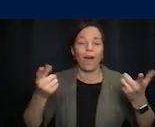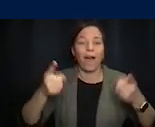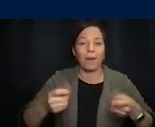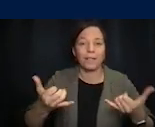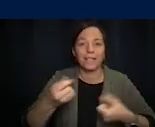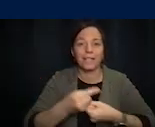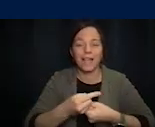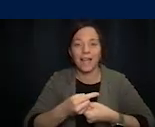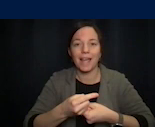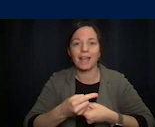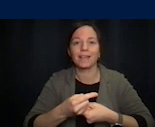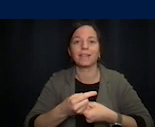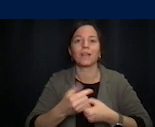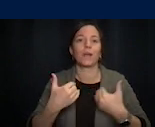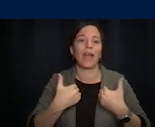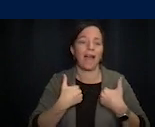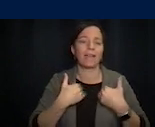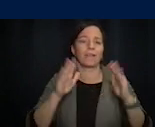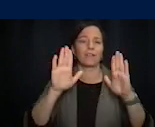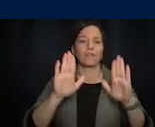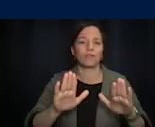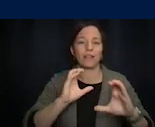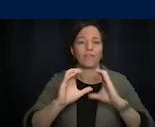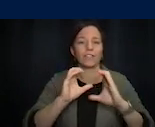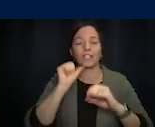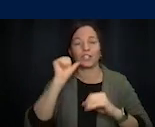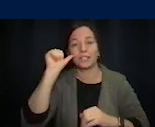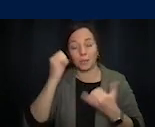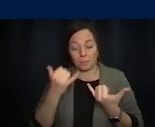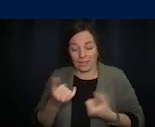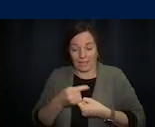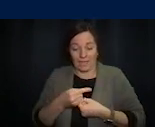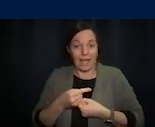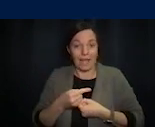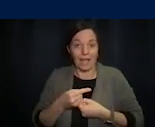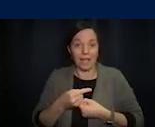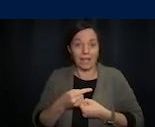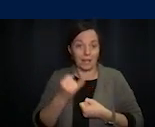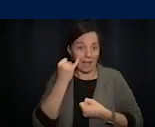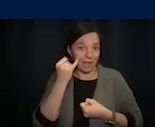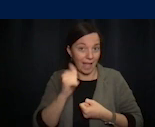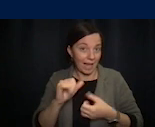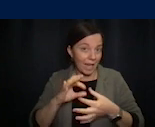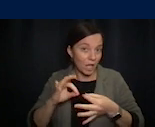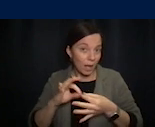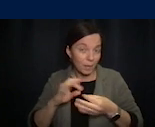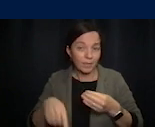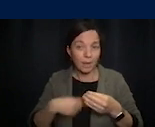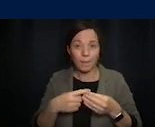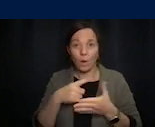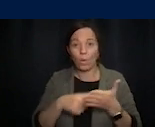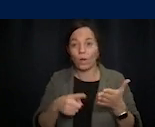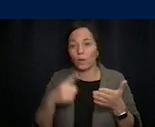had a similar conversation yesterday. Today, all we really, if you have any comments about what you